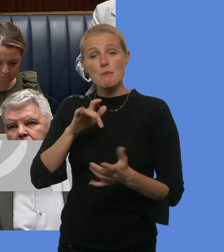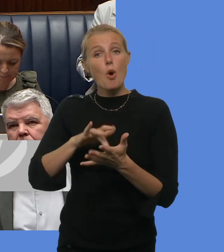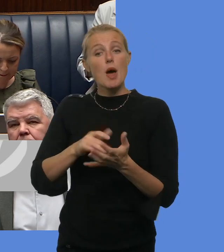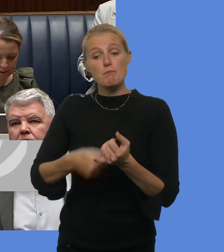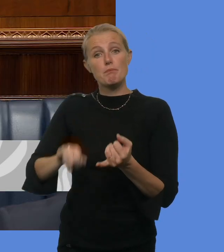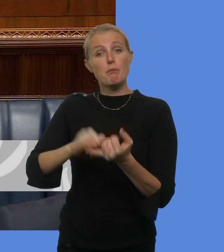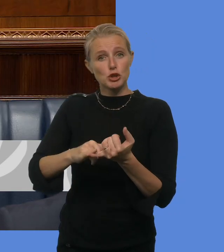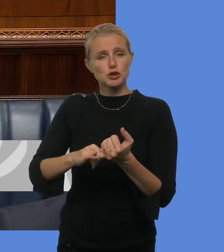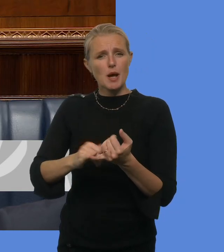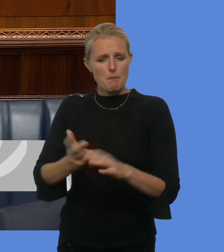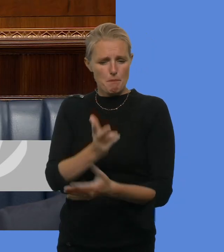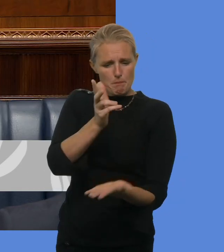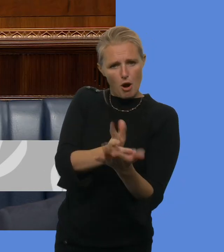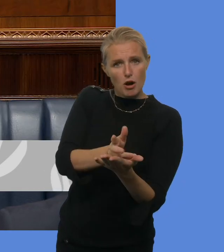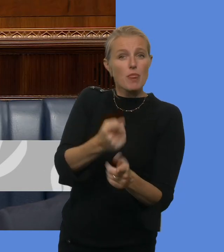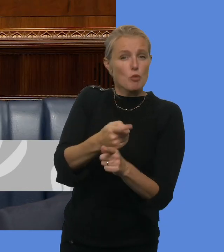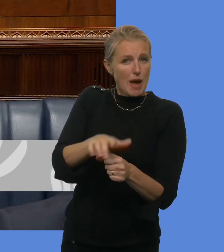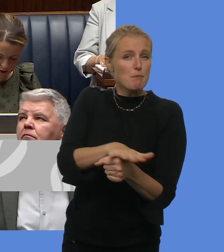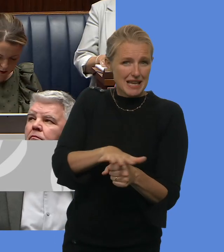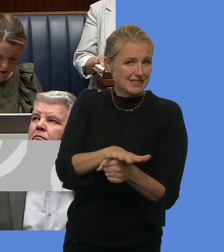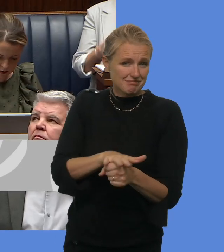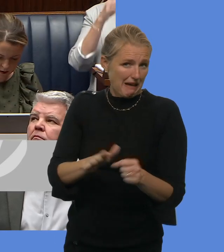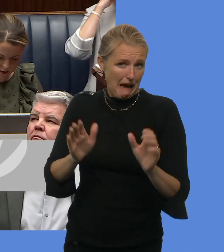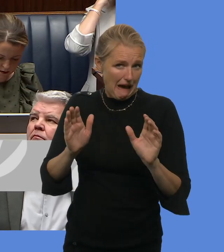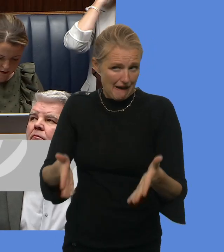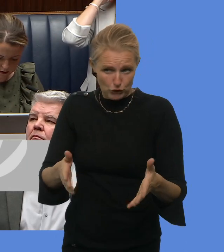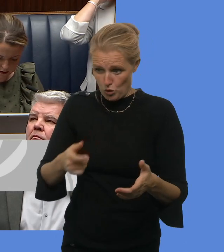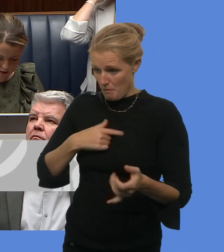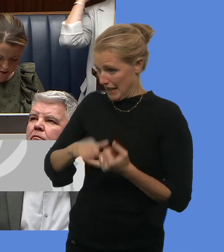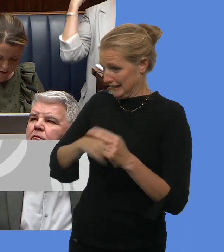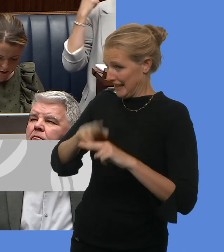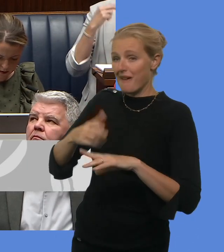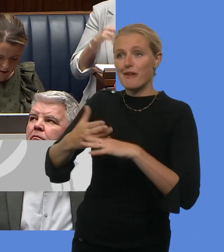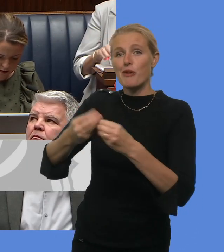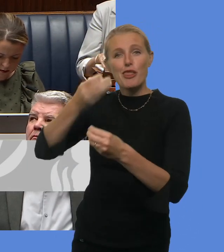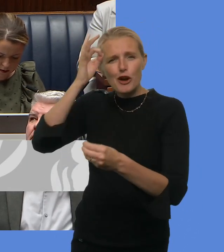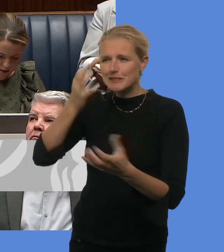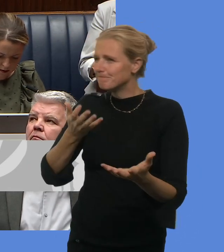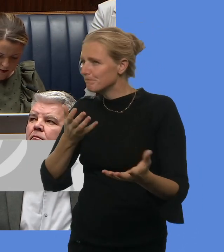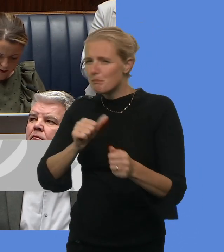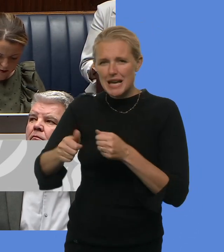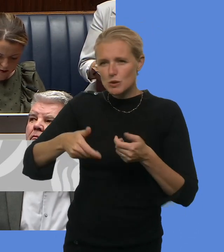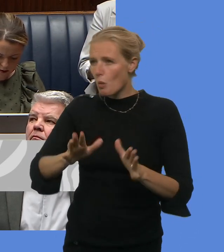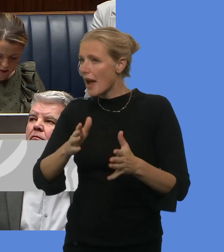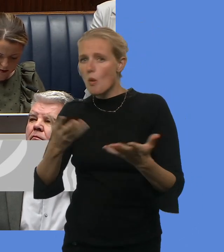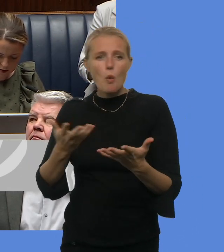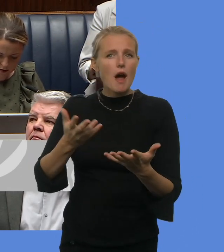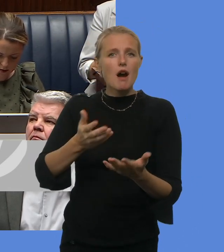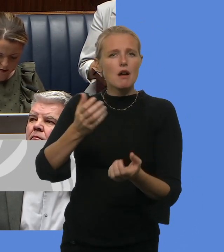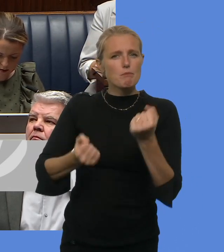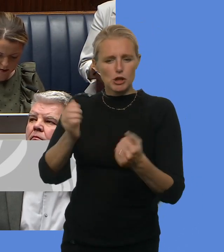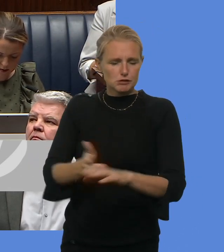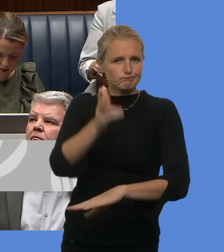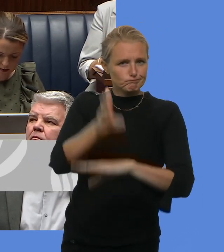City Centre. That's without doubt. And my officials and others are working along with Belfast City Council to see how we best identify and regulate parking